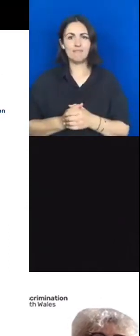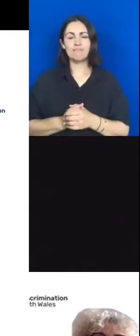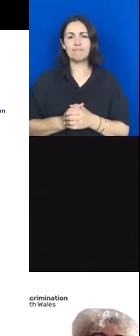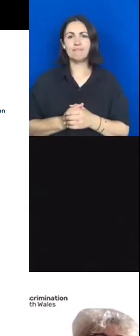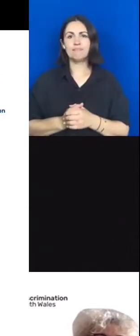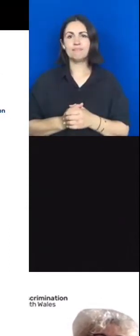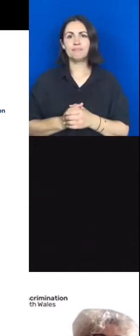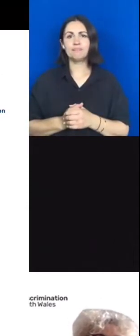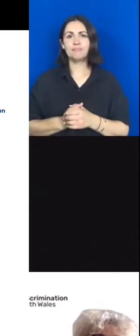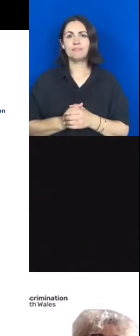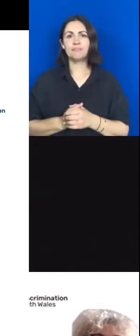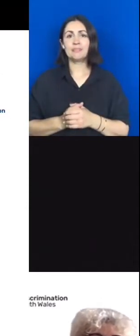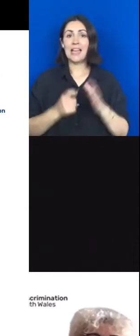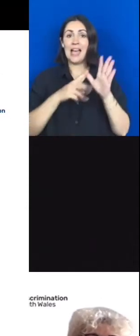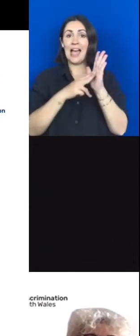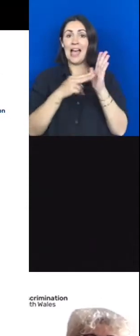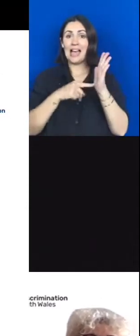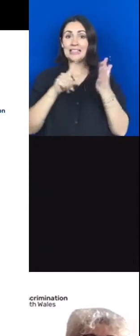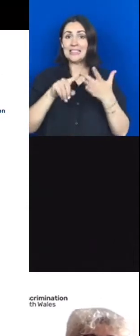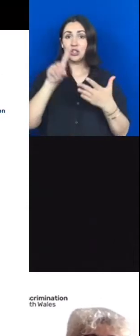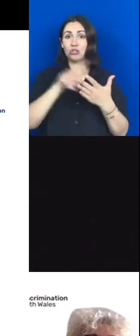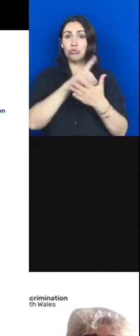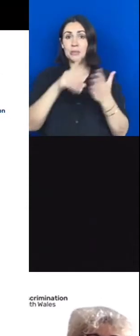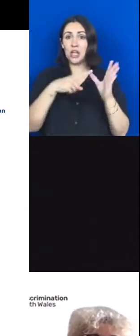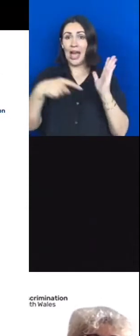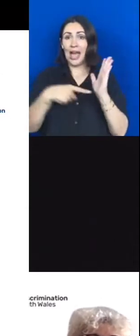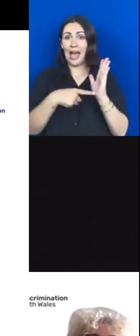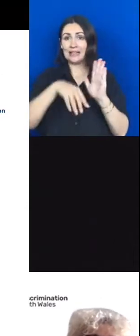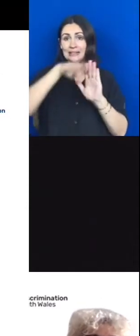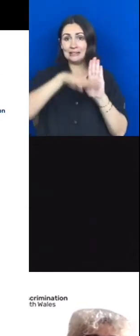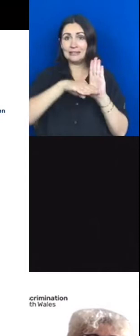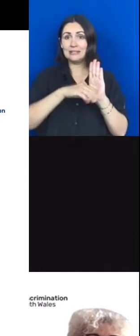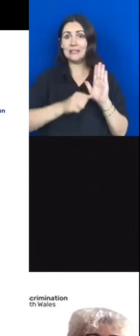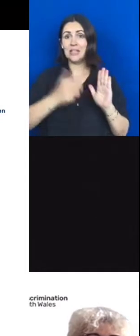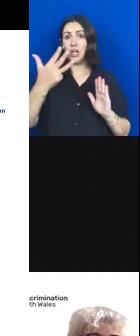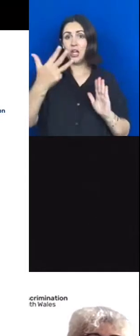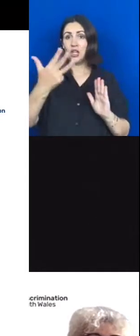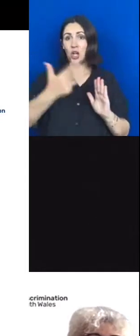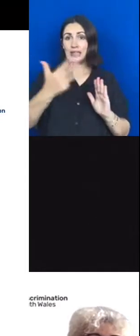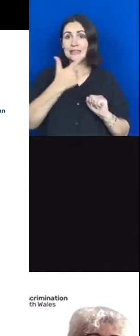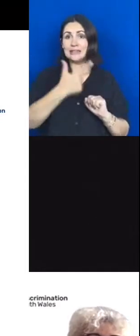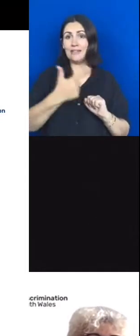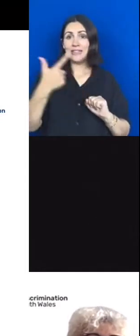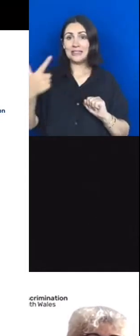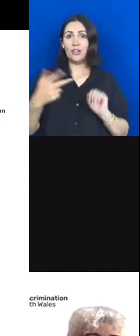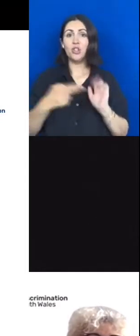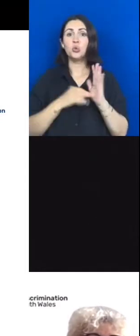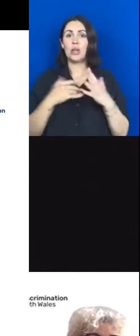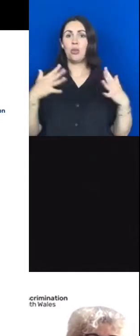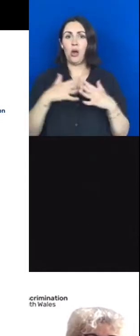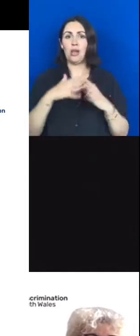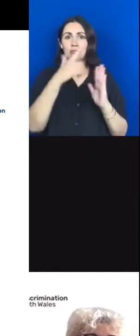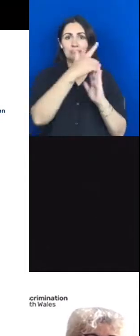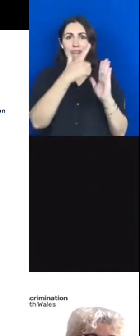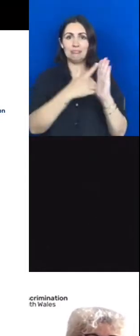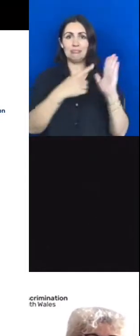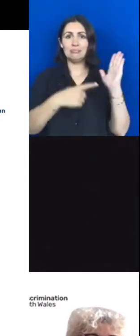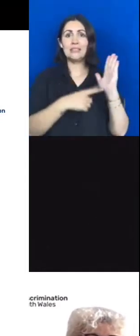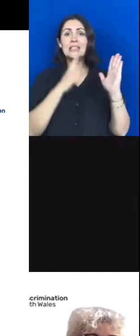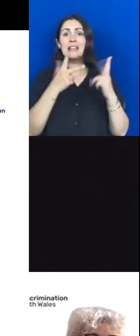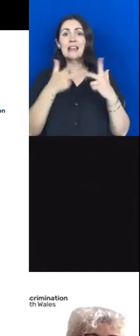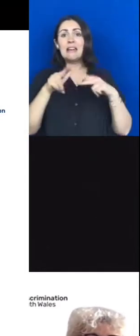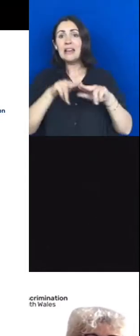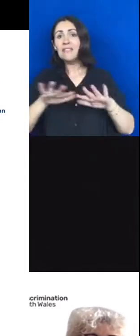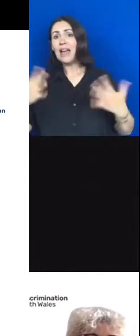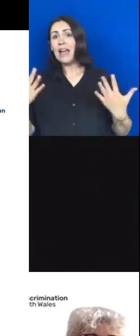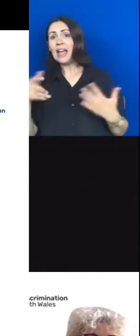The Anti-Discrimination Act 1977 New South Wales is an act to render unlawful racial,